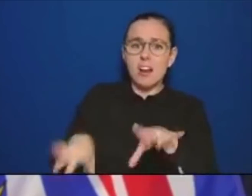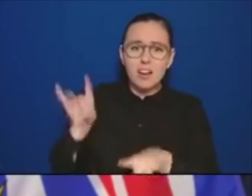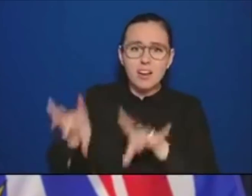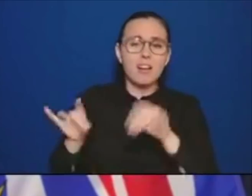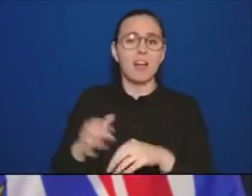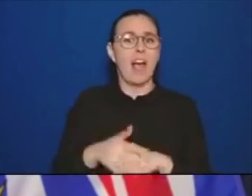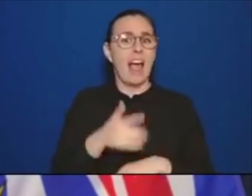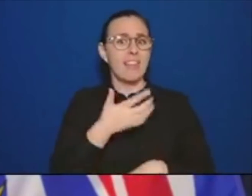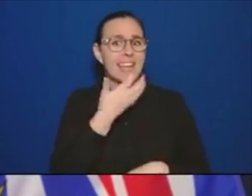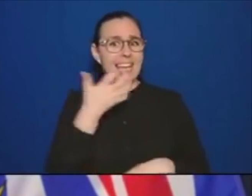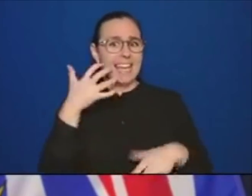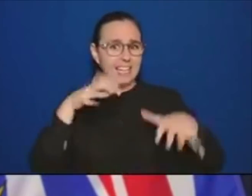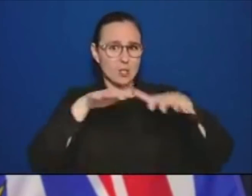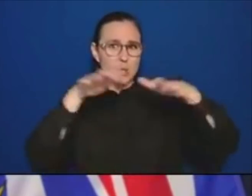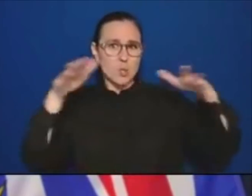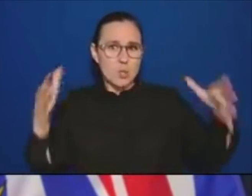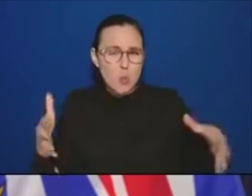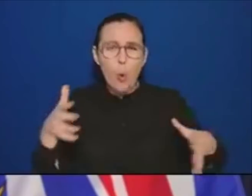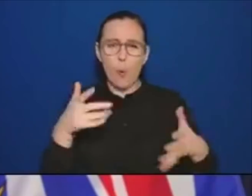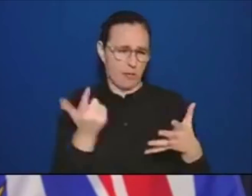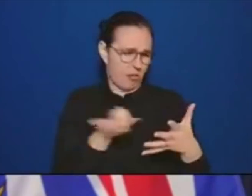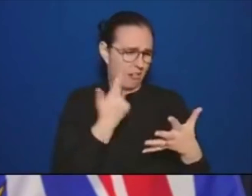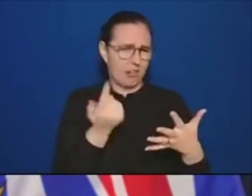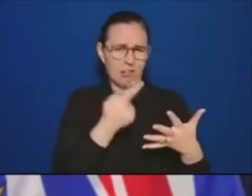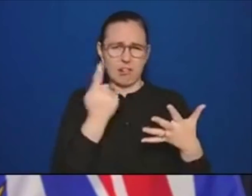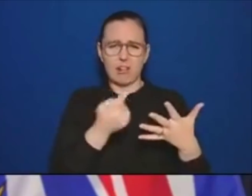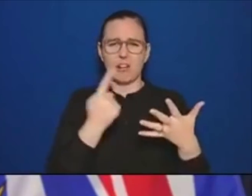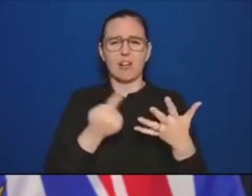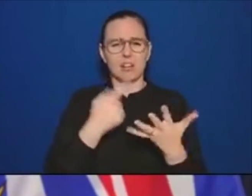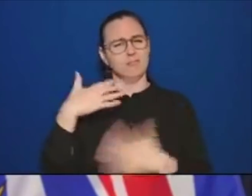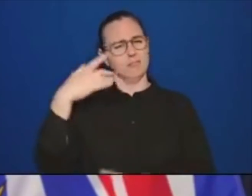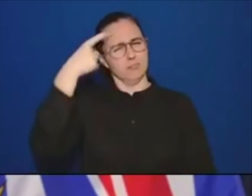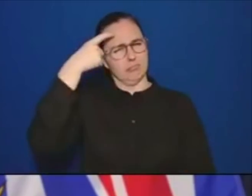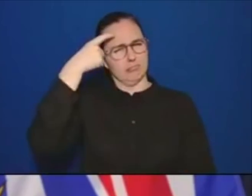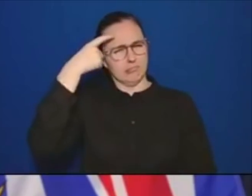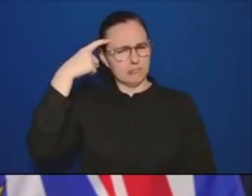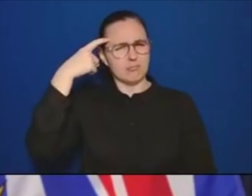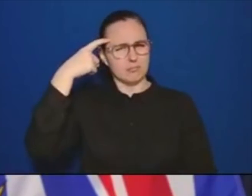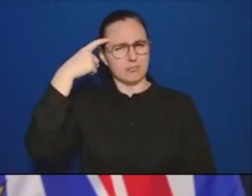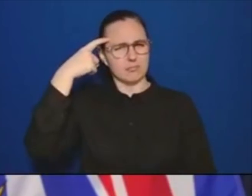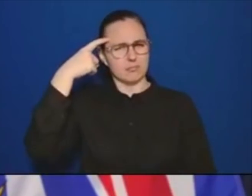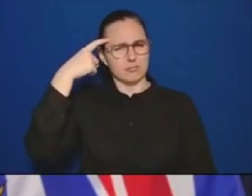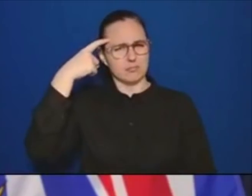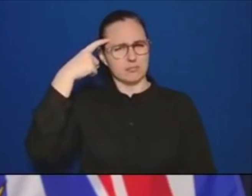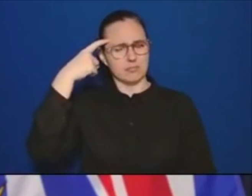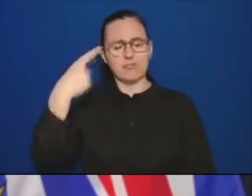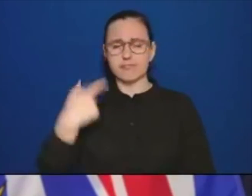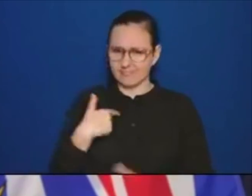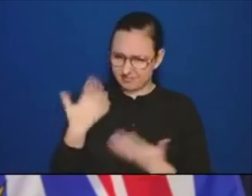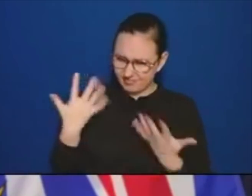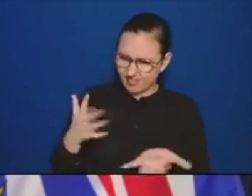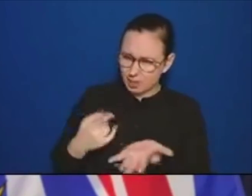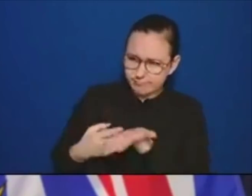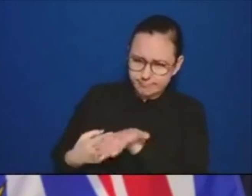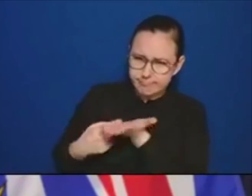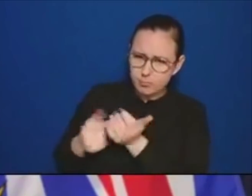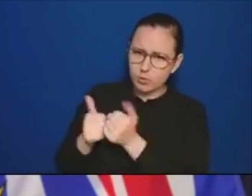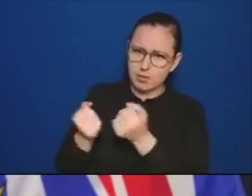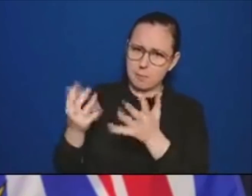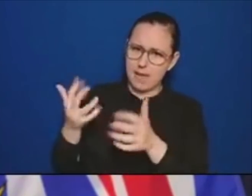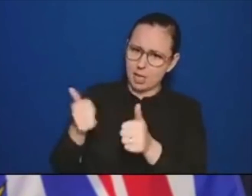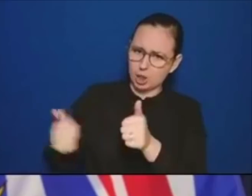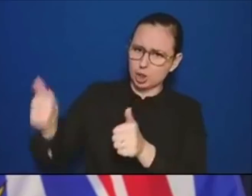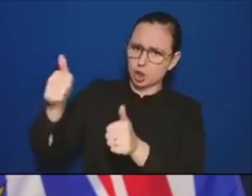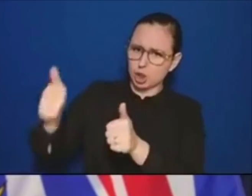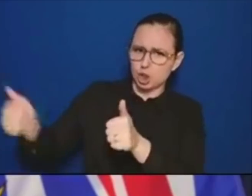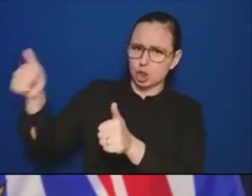last few days, I've been able to speak with many chiefs in the Mid-Island, in Lytton, and Agassiz, Merritt, and Hope, and other